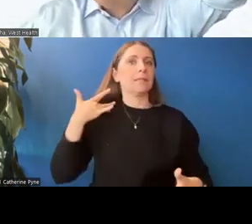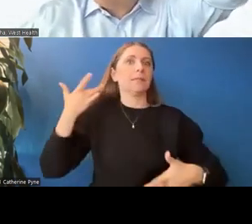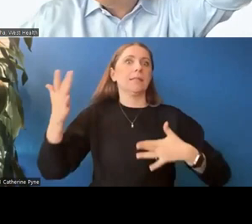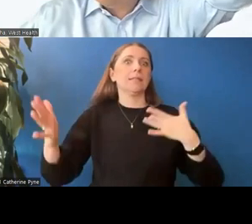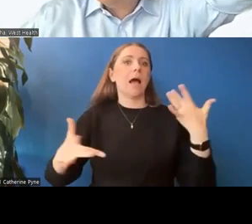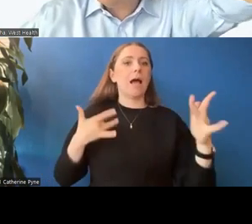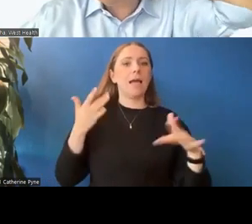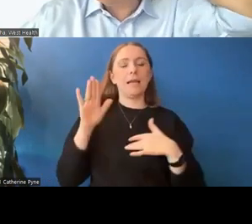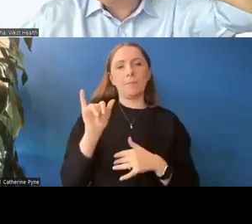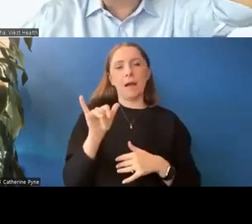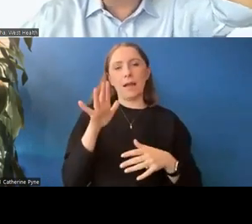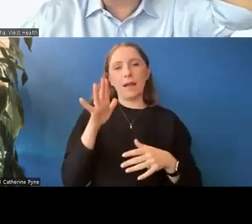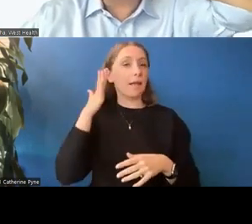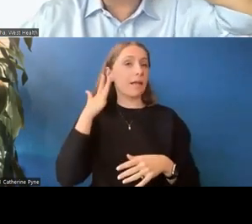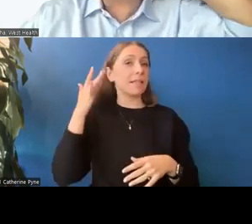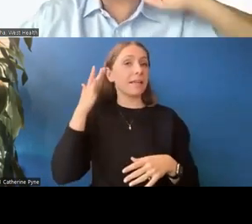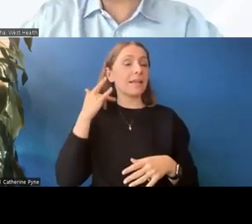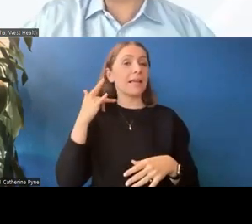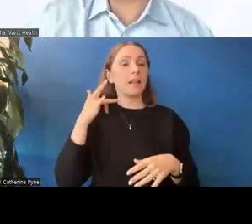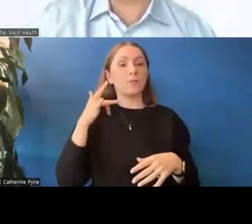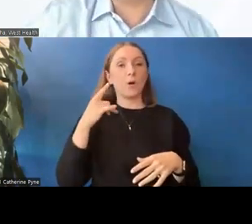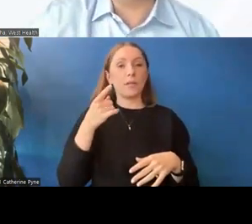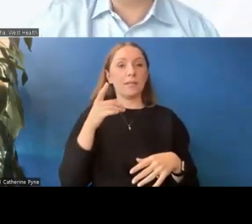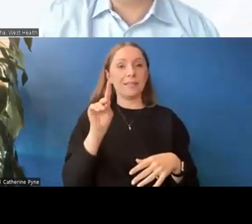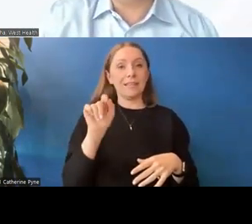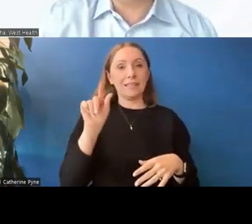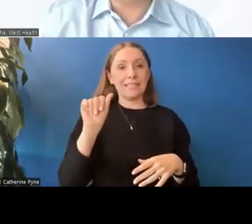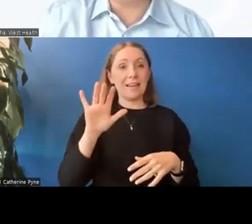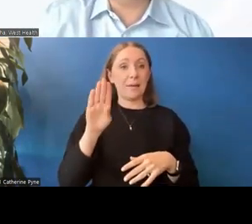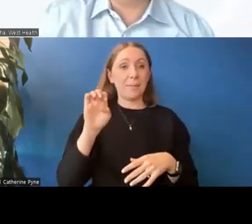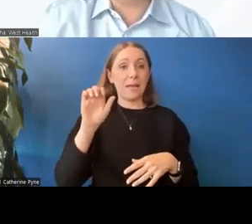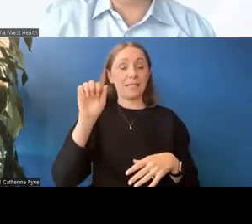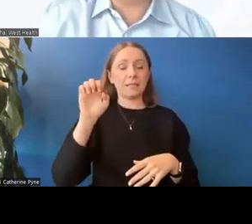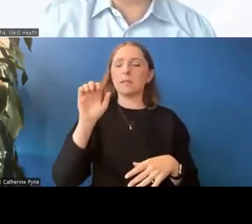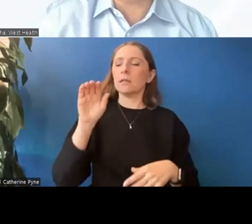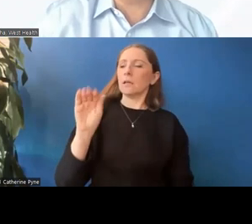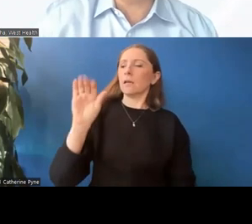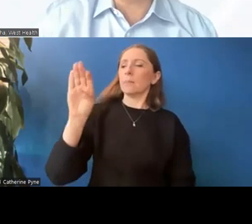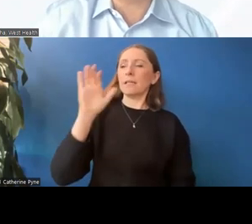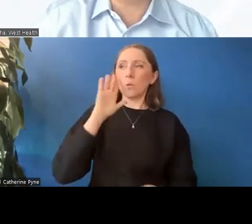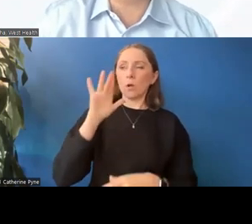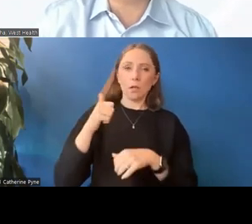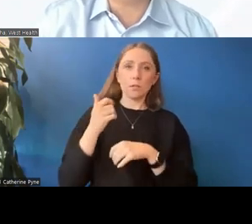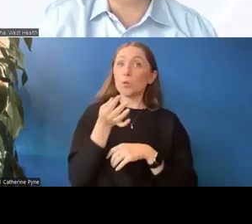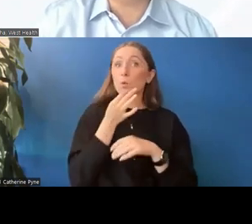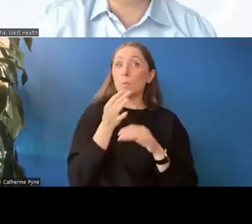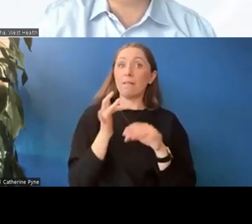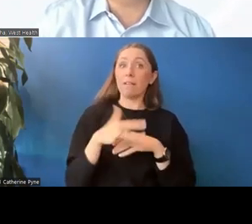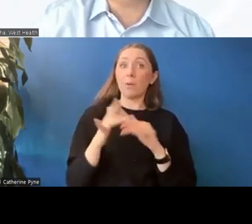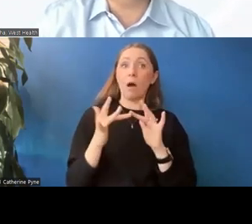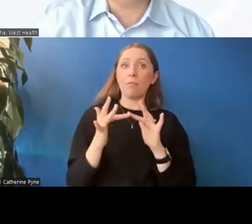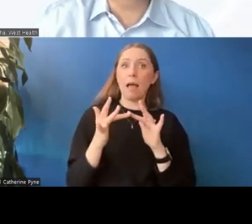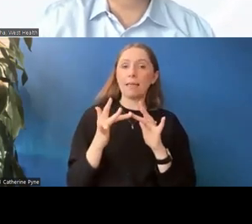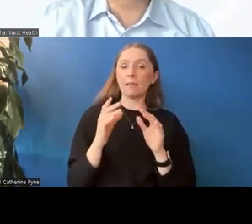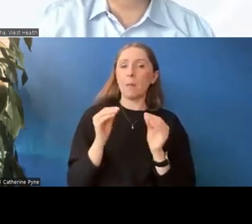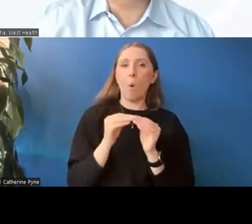the California All Payers Claim database that is going to come online, which really is even a more richer resource than what we have access to